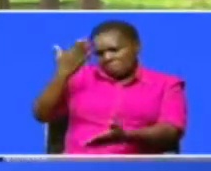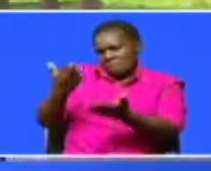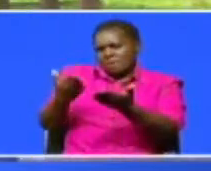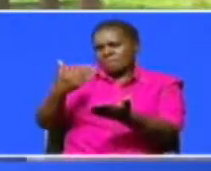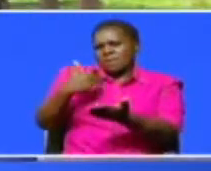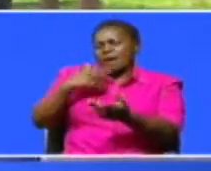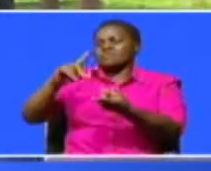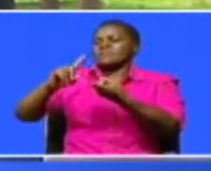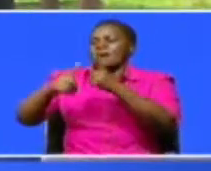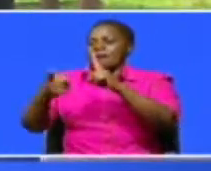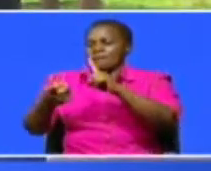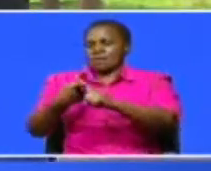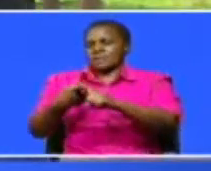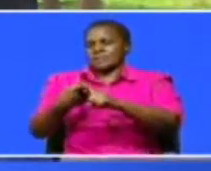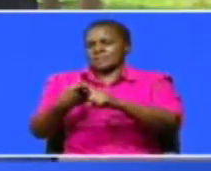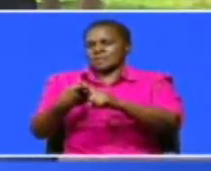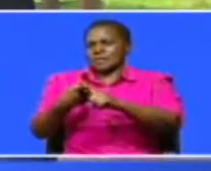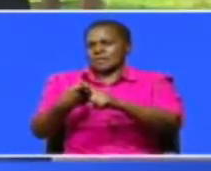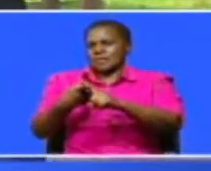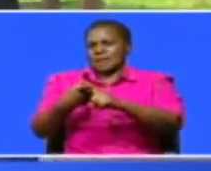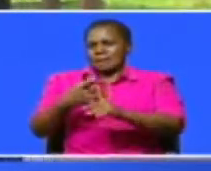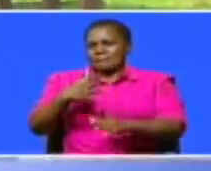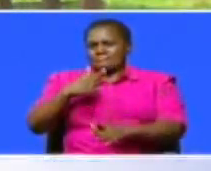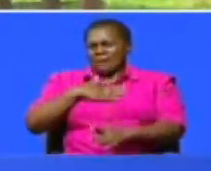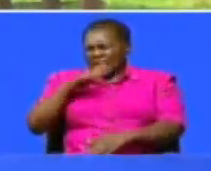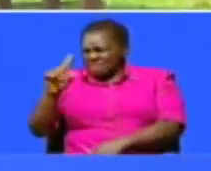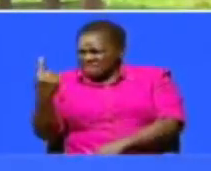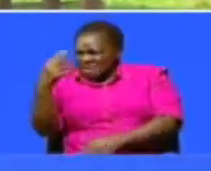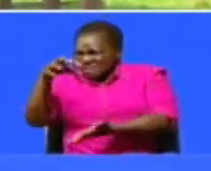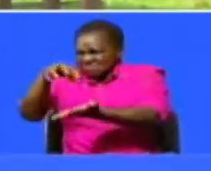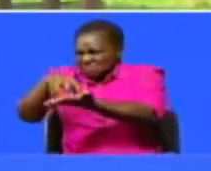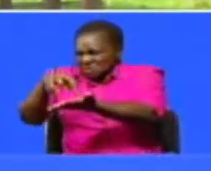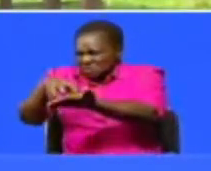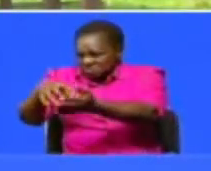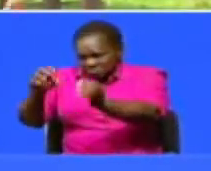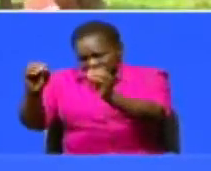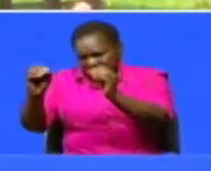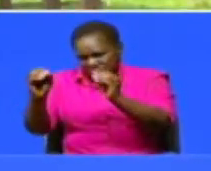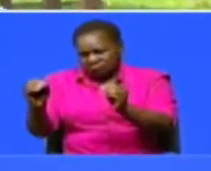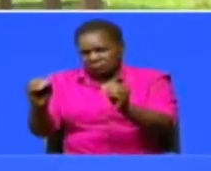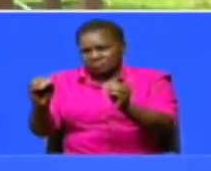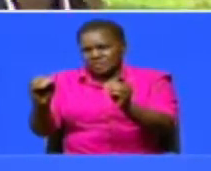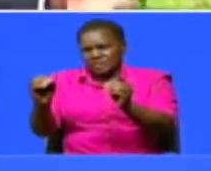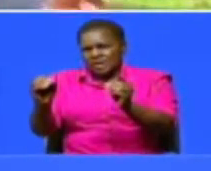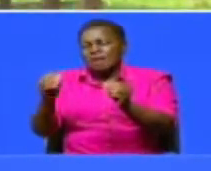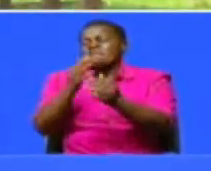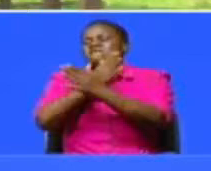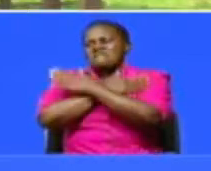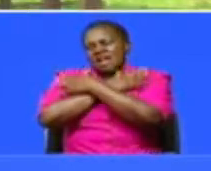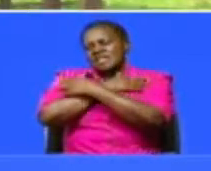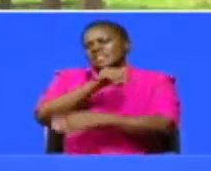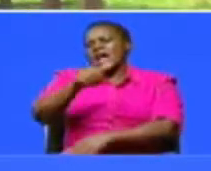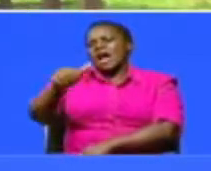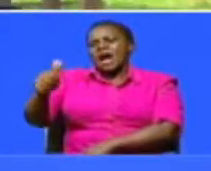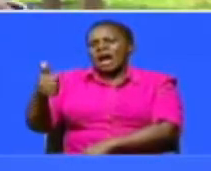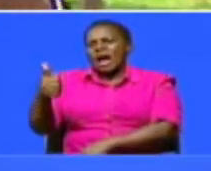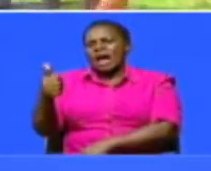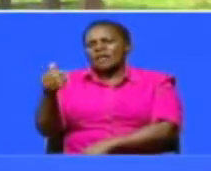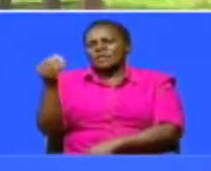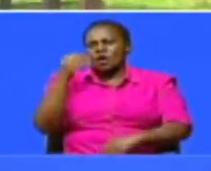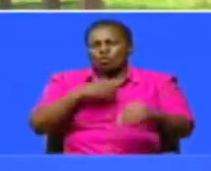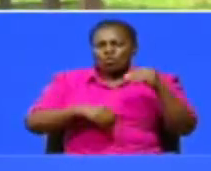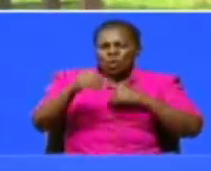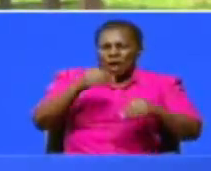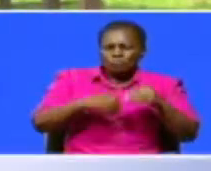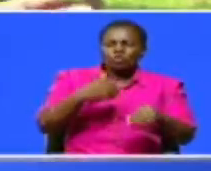been standards. Because mine is not the first one. Yeah, I have colleagues who have had graft cases